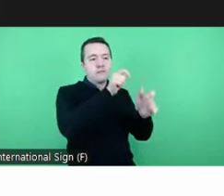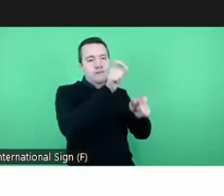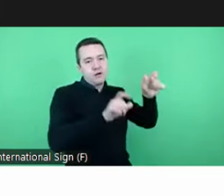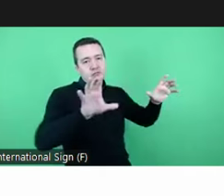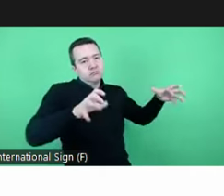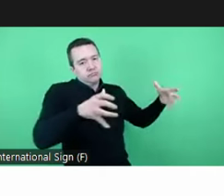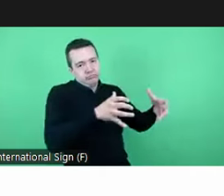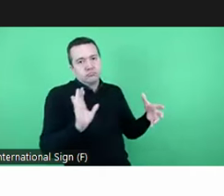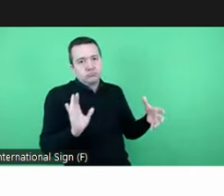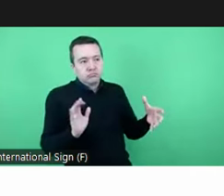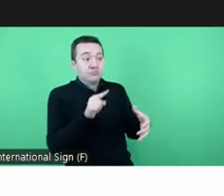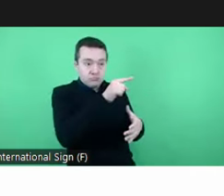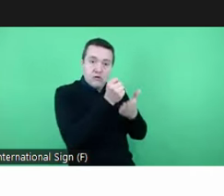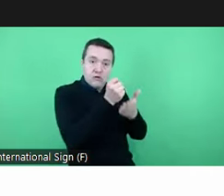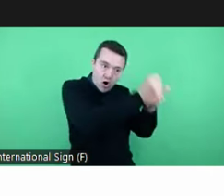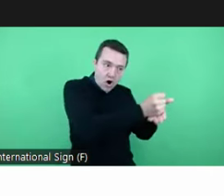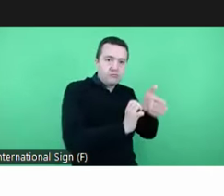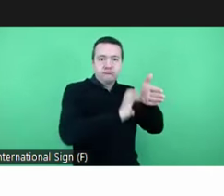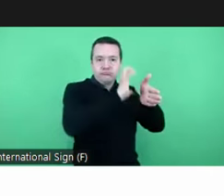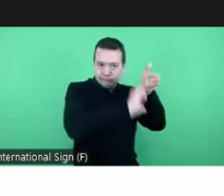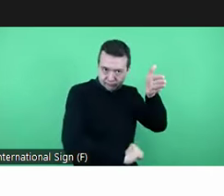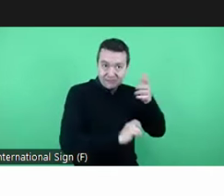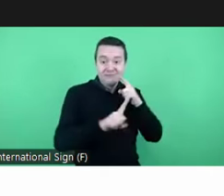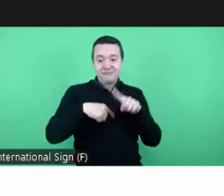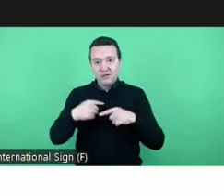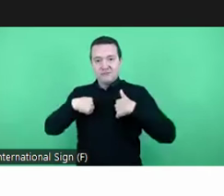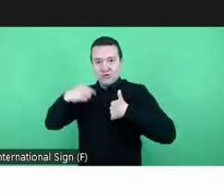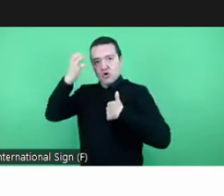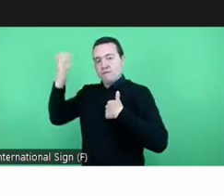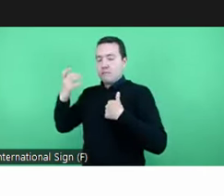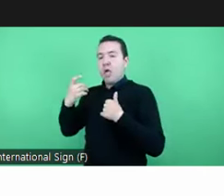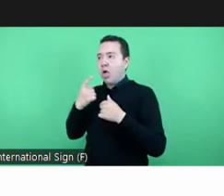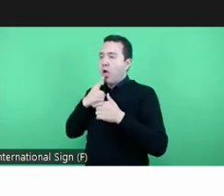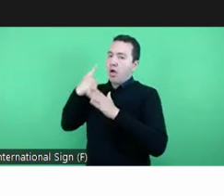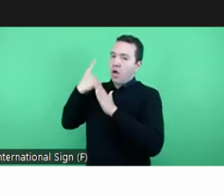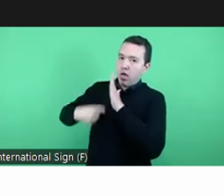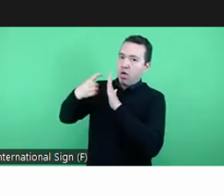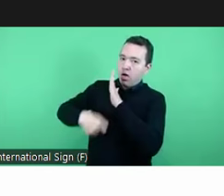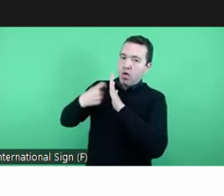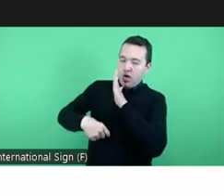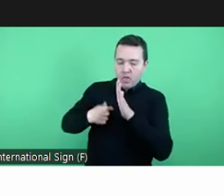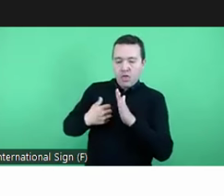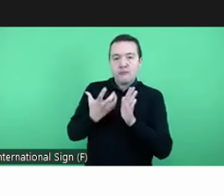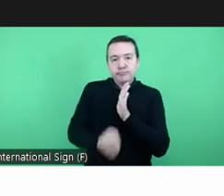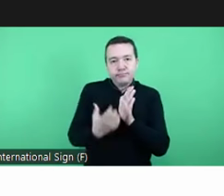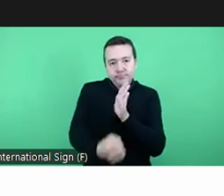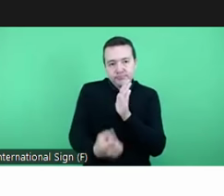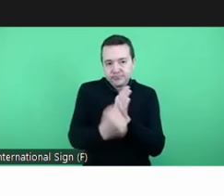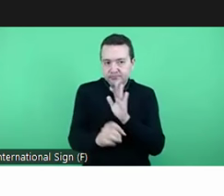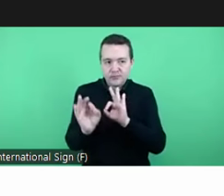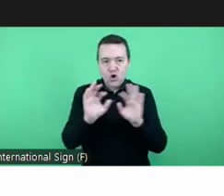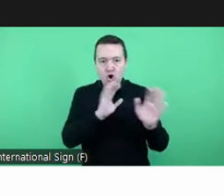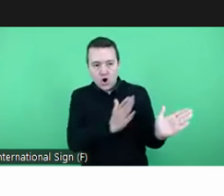out-of-pocket y un expenses gasto público and desordenado. public expenditure that is disorderly.